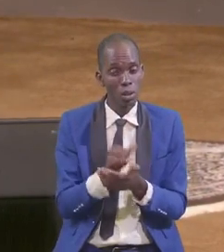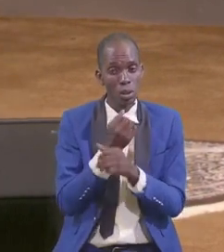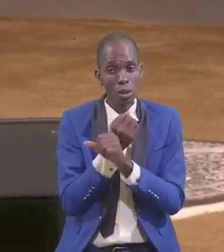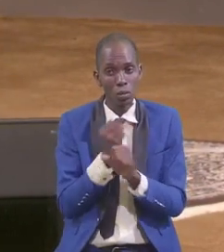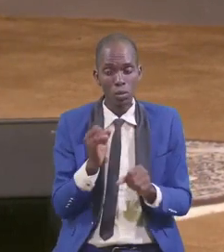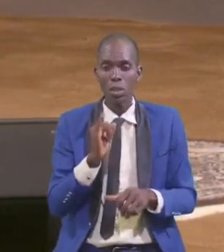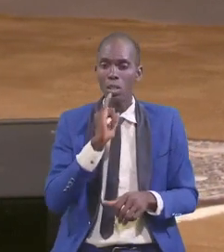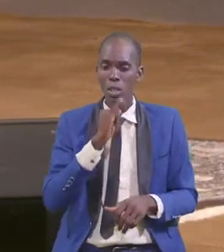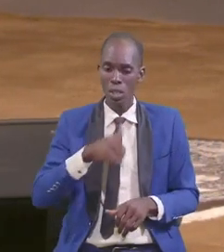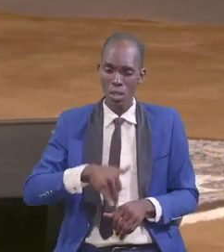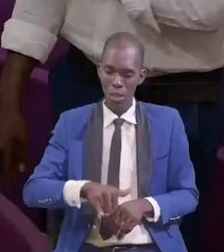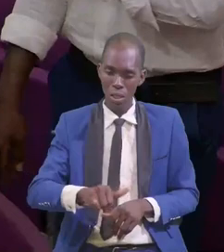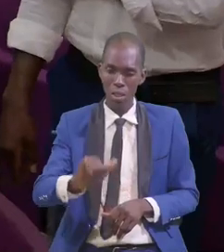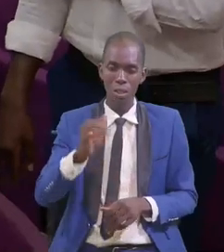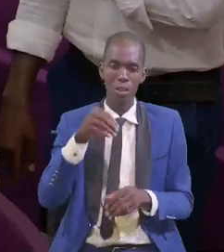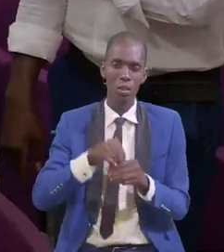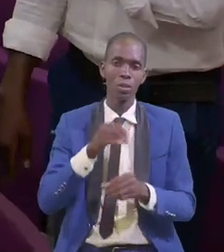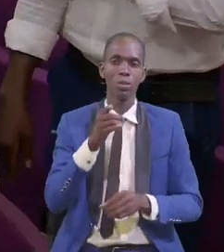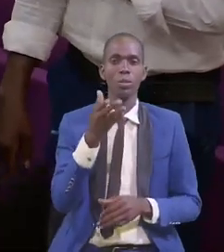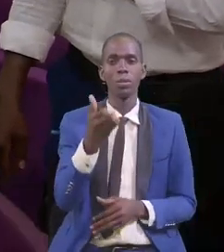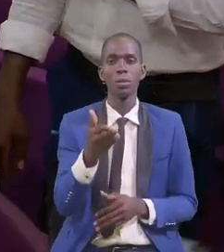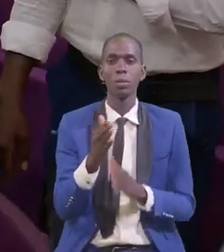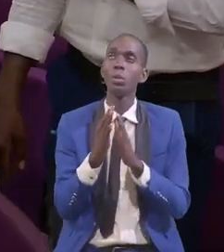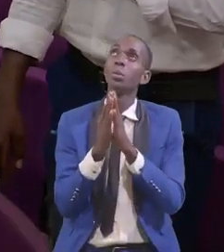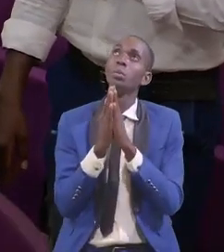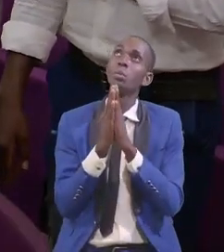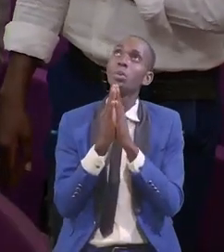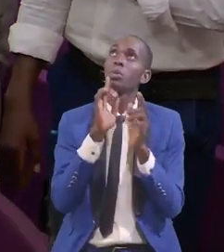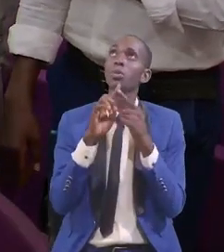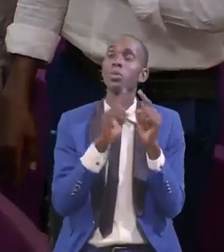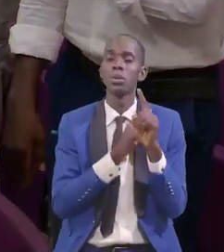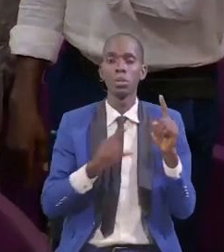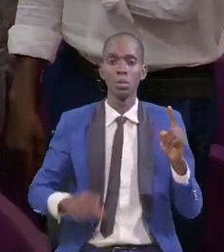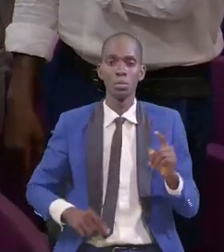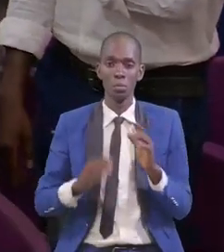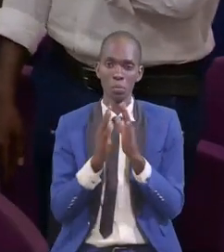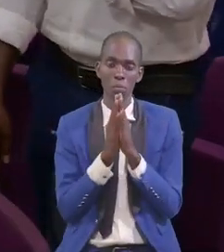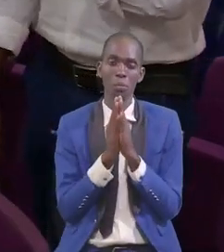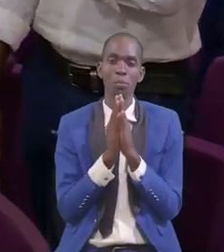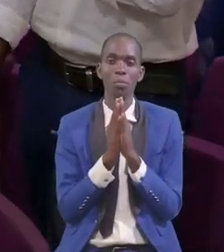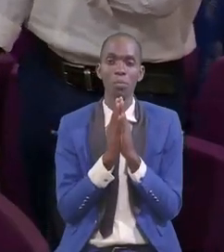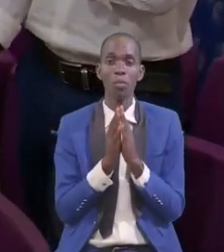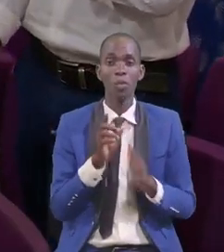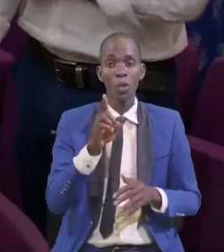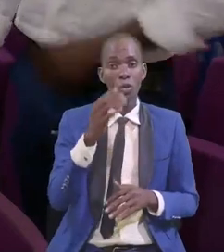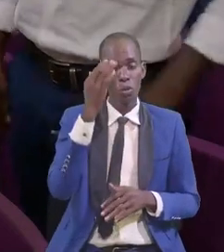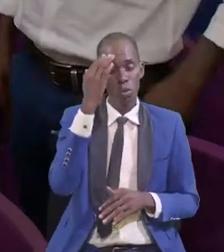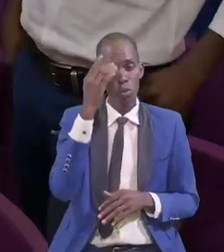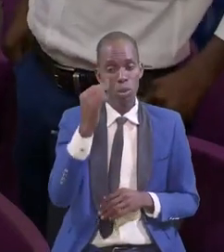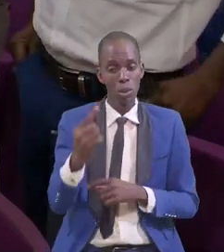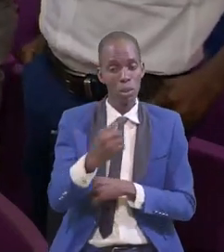is still intact. Talk to the Lord. You know the day you got